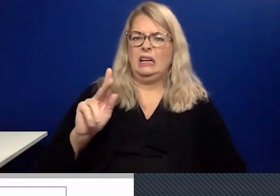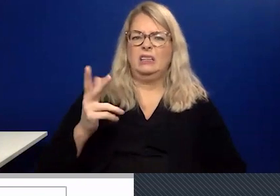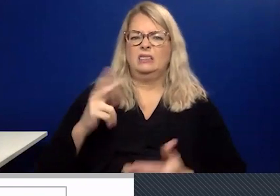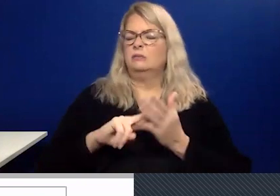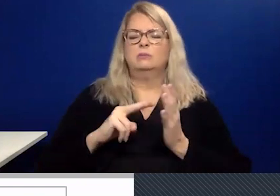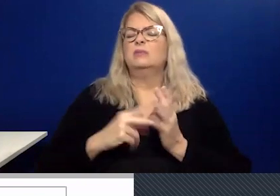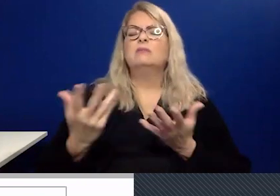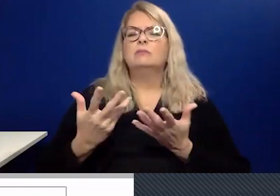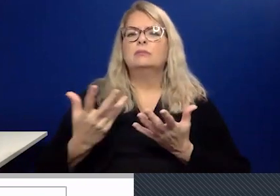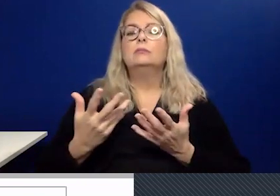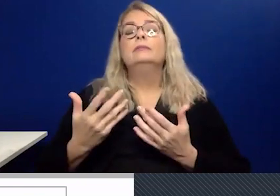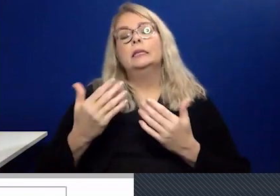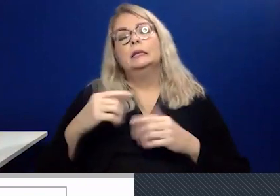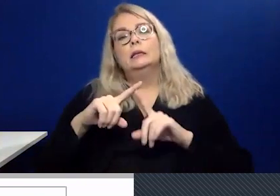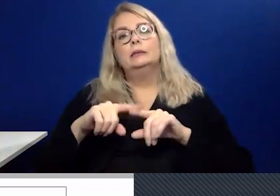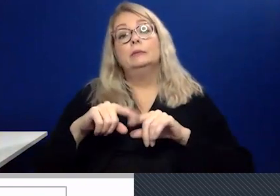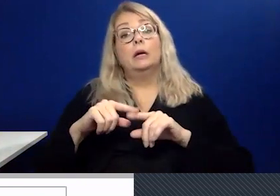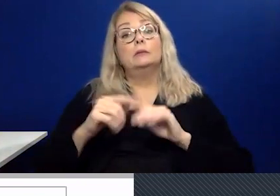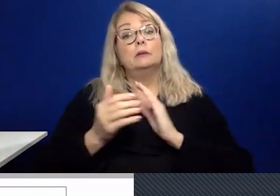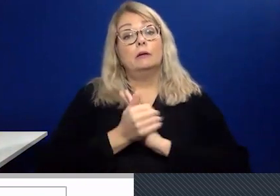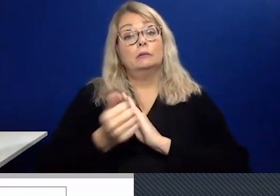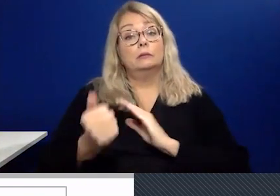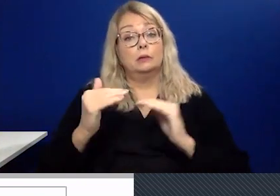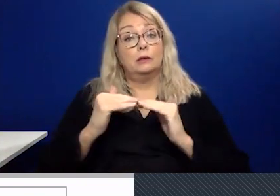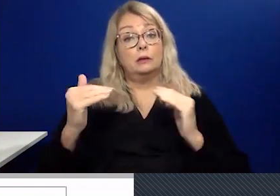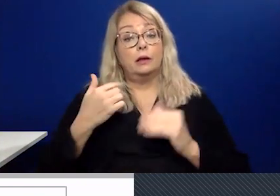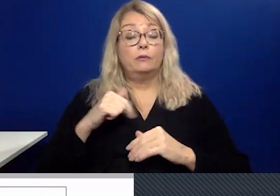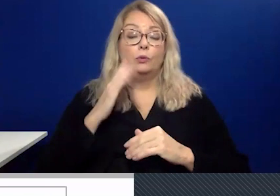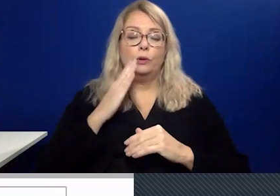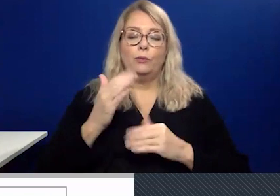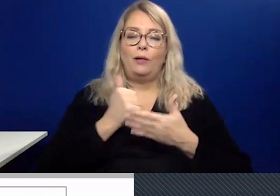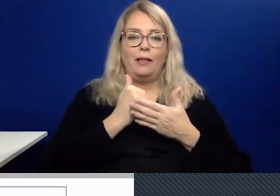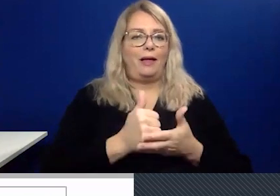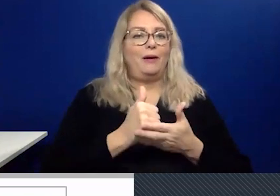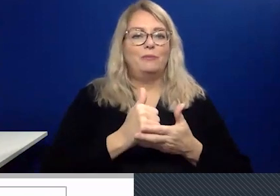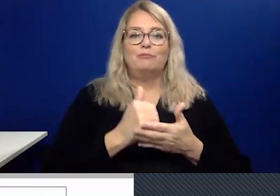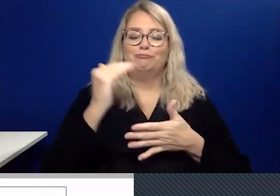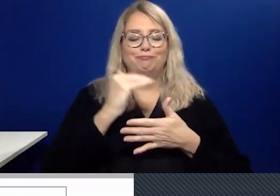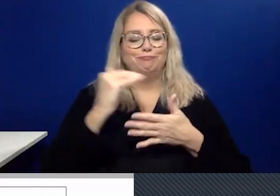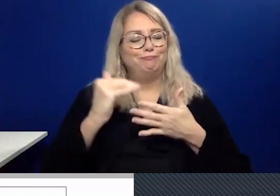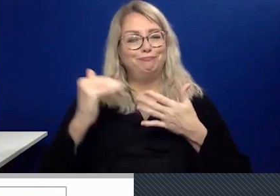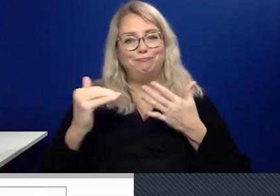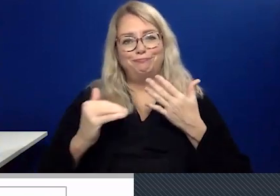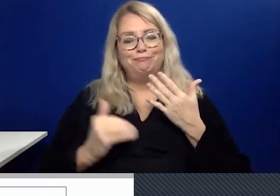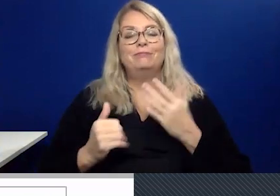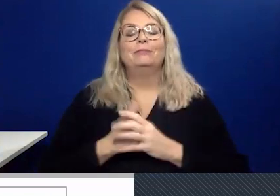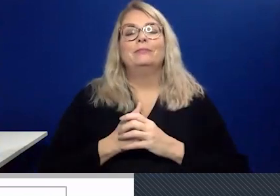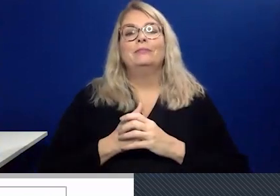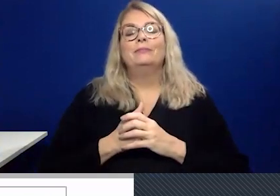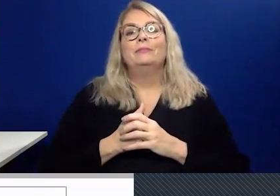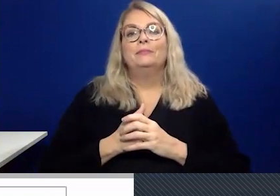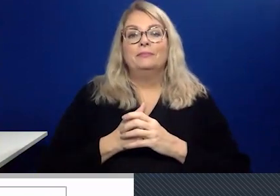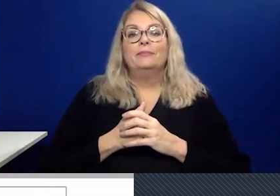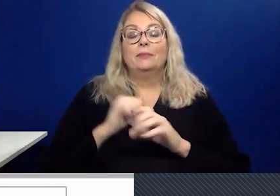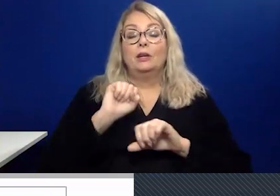level of skill of the student, we'll help them. And we do every step of the way. There's been times that we're there working with a student to create a brand